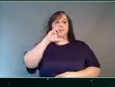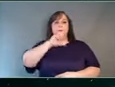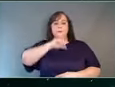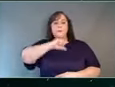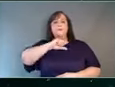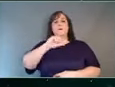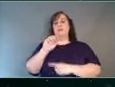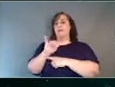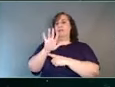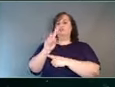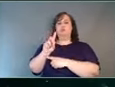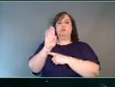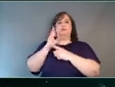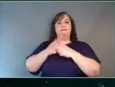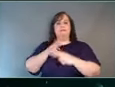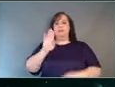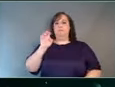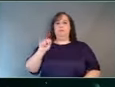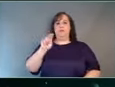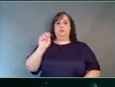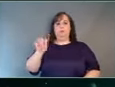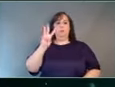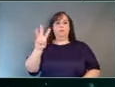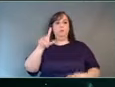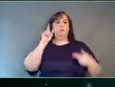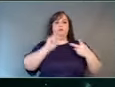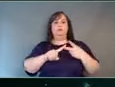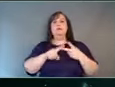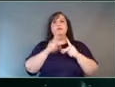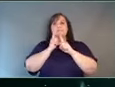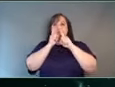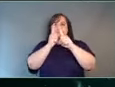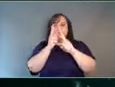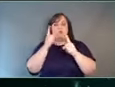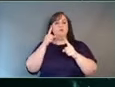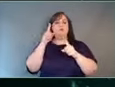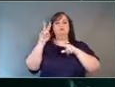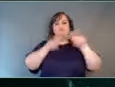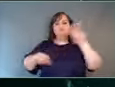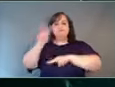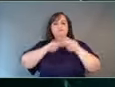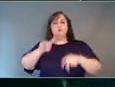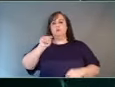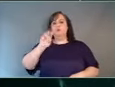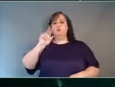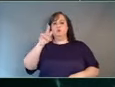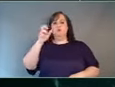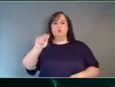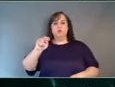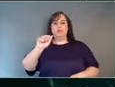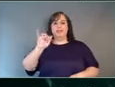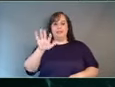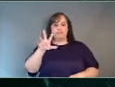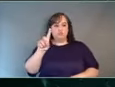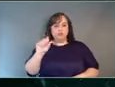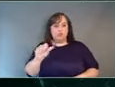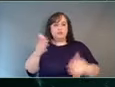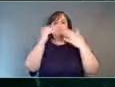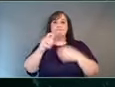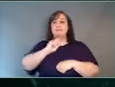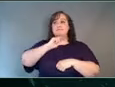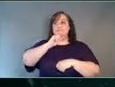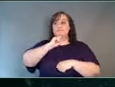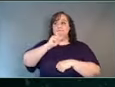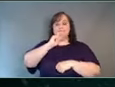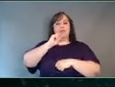by Danny Della Giustina, a research scientist at the University of Arizona and the acting deputy